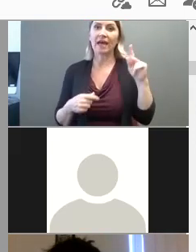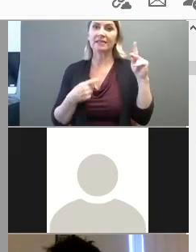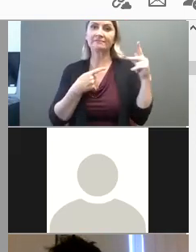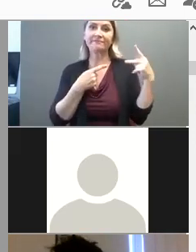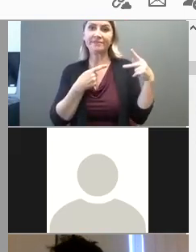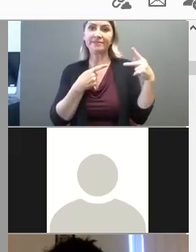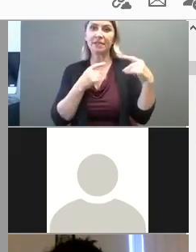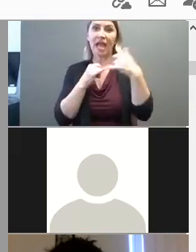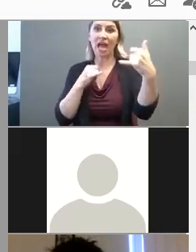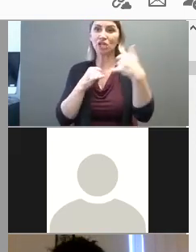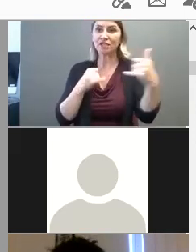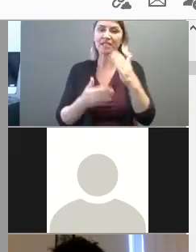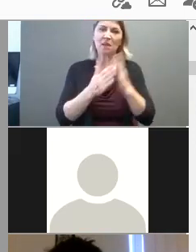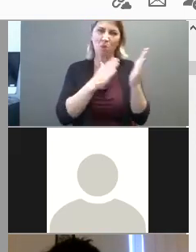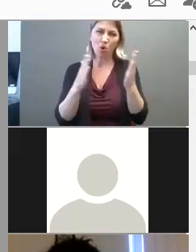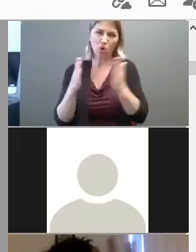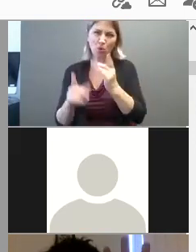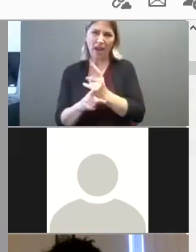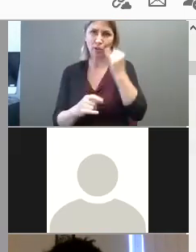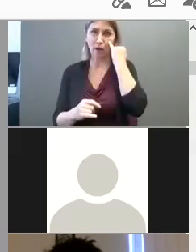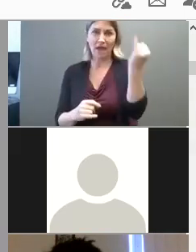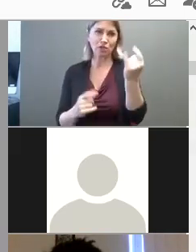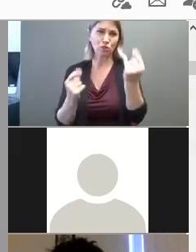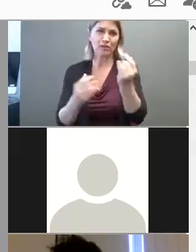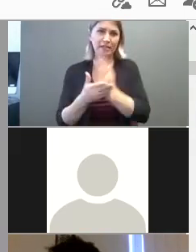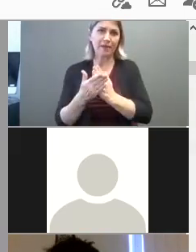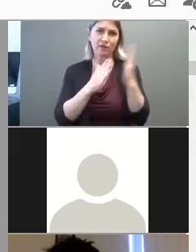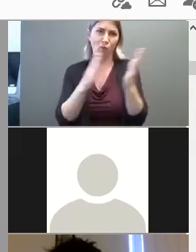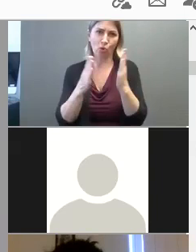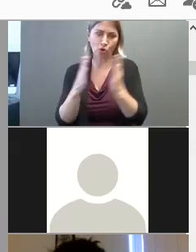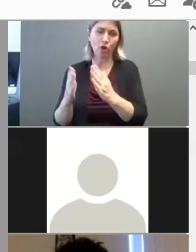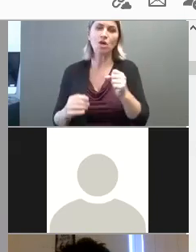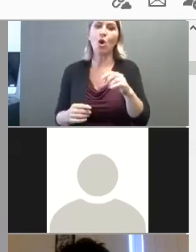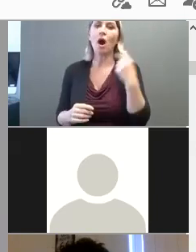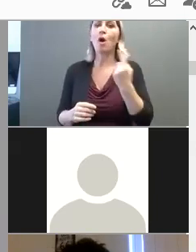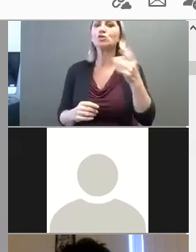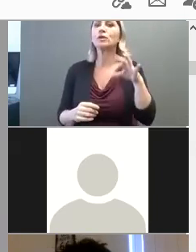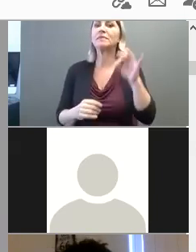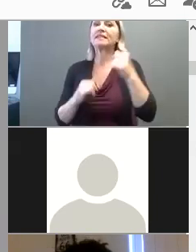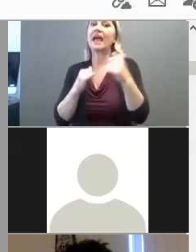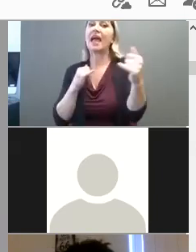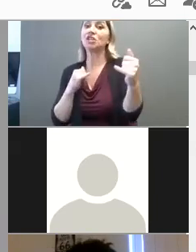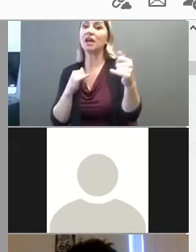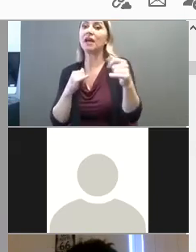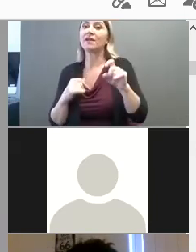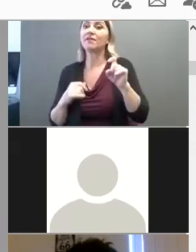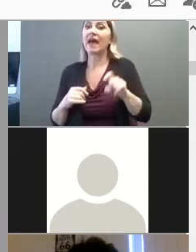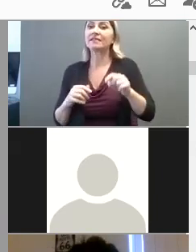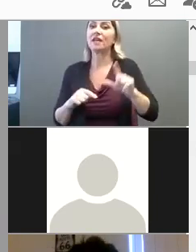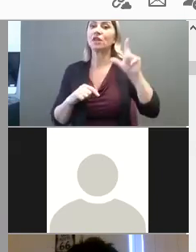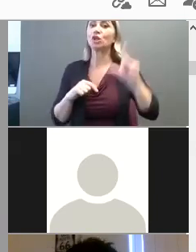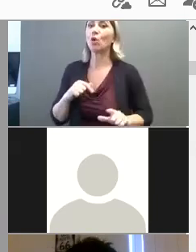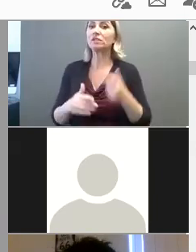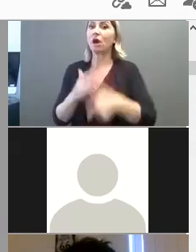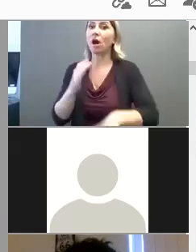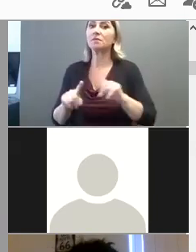edges in some order, right? Imagine that there is some order behind it, and I'm always going to pick the edge that has the lowest cost,